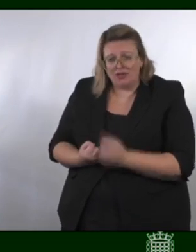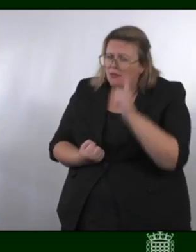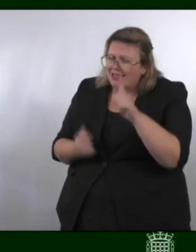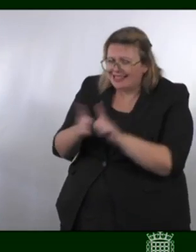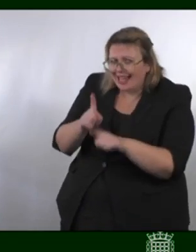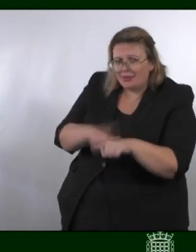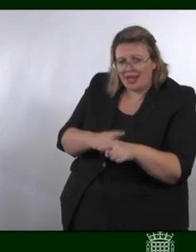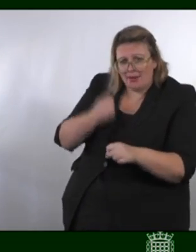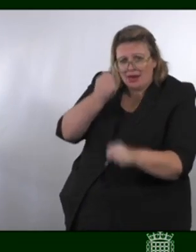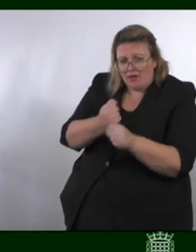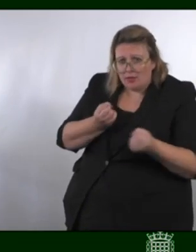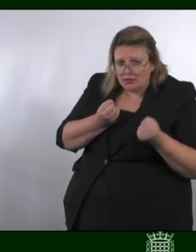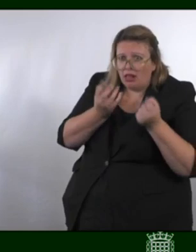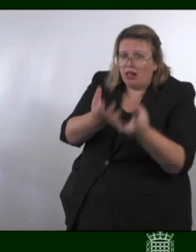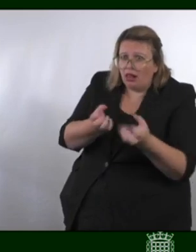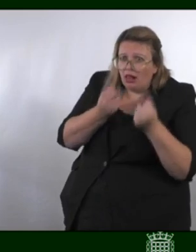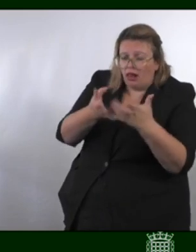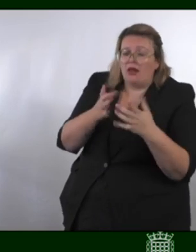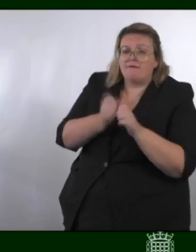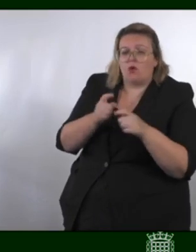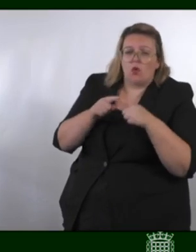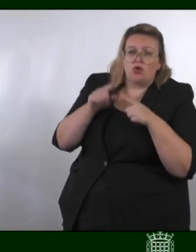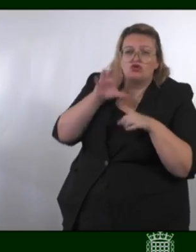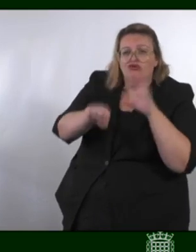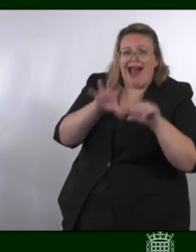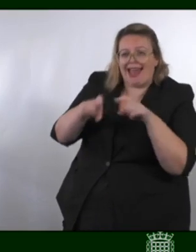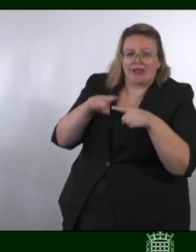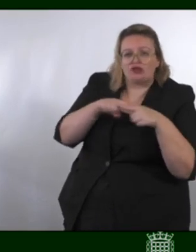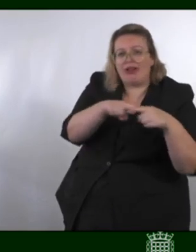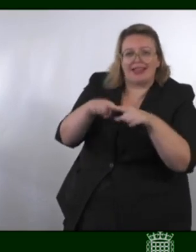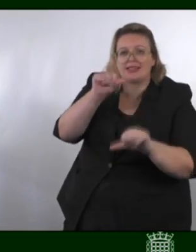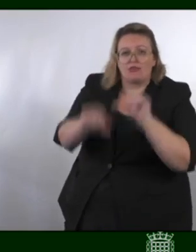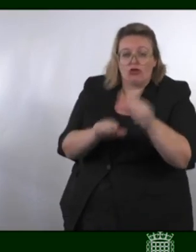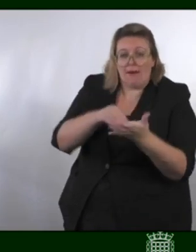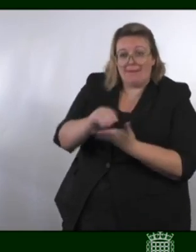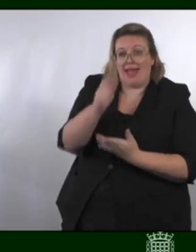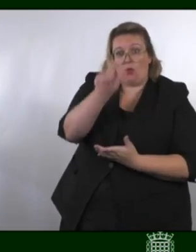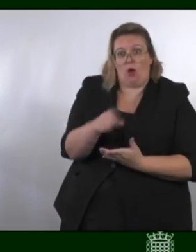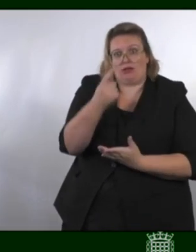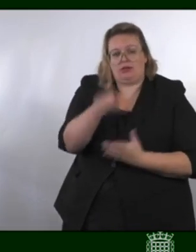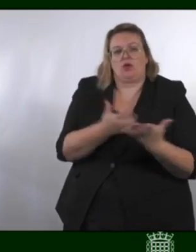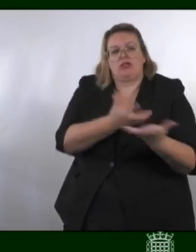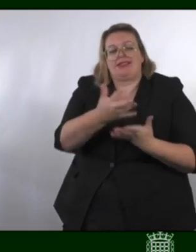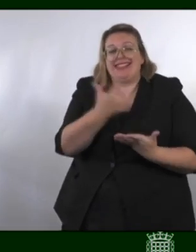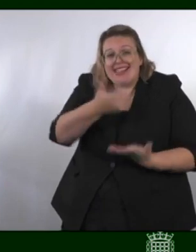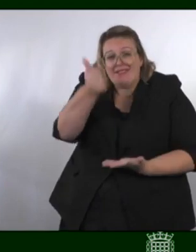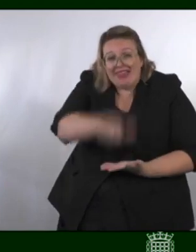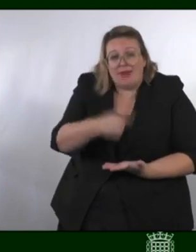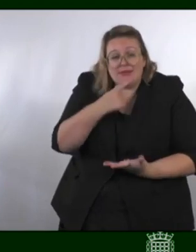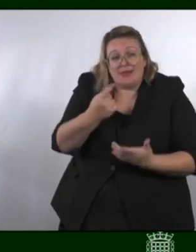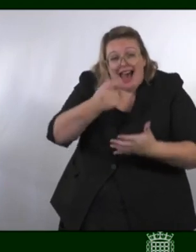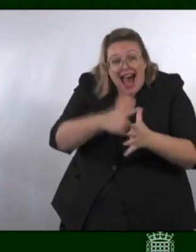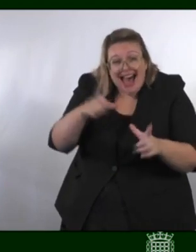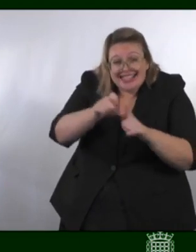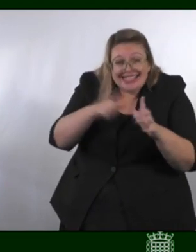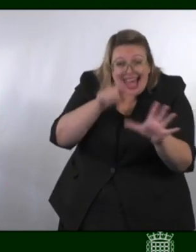failed Serco Track and Trace programme. Can the Prime Minister tell this House how on earth he thinks that is justifiable? And